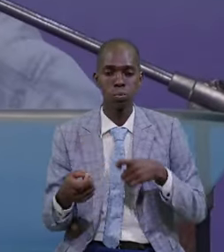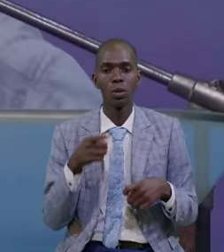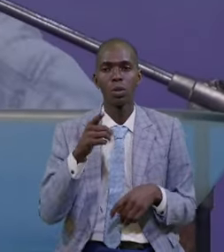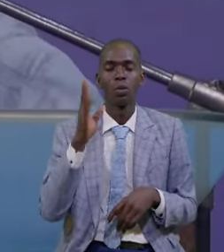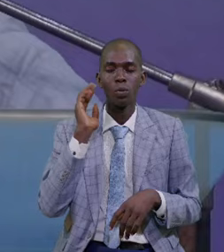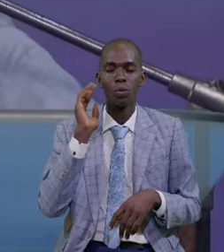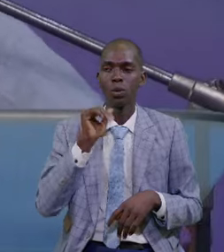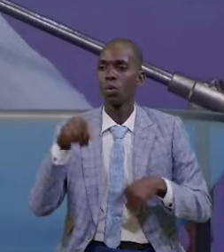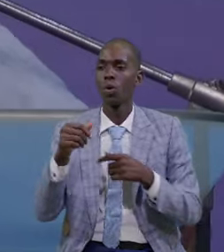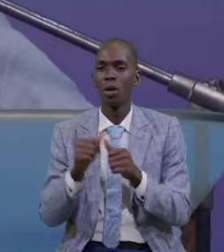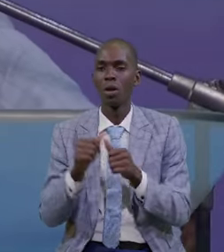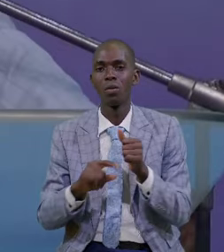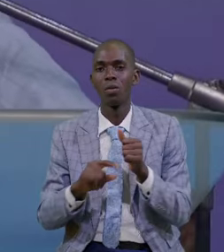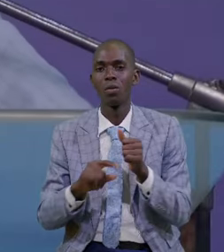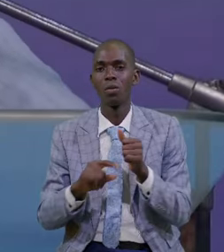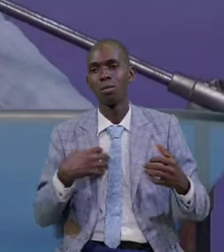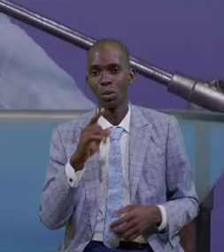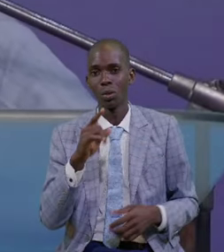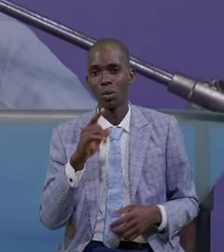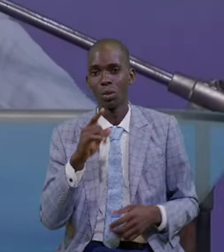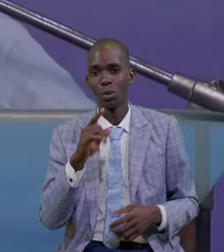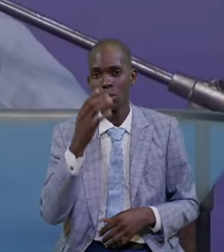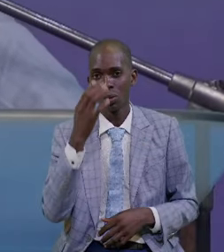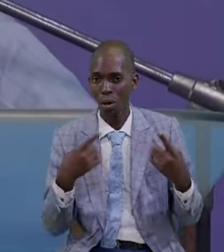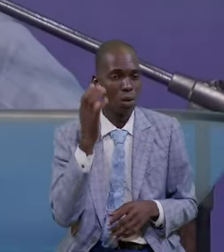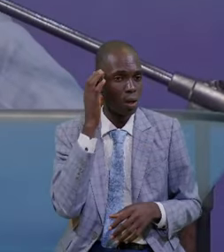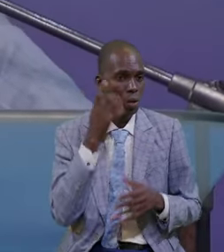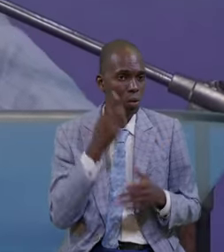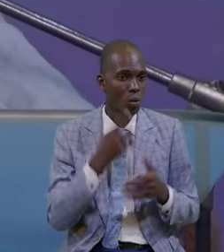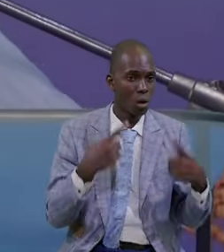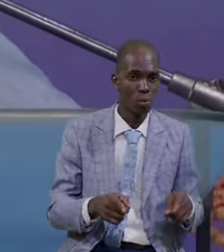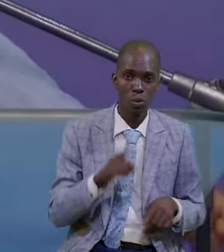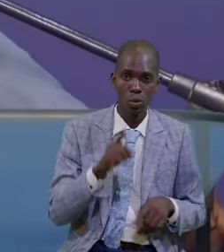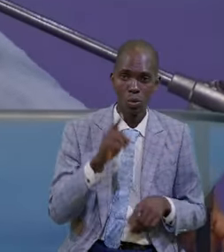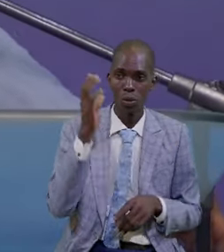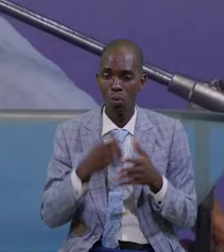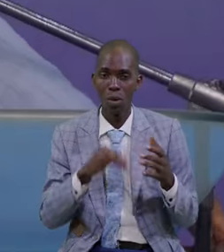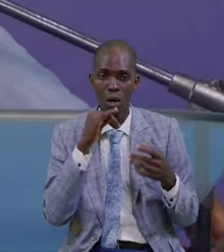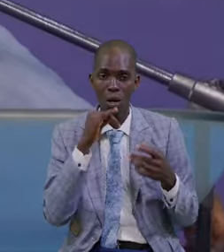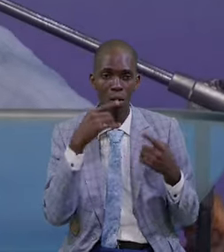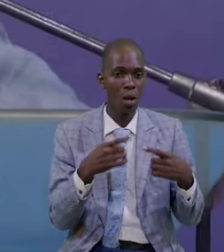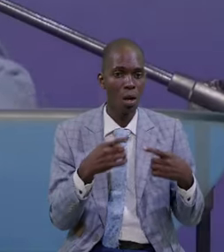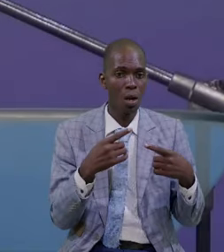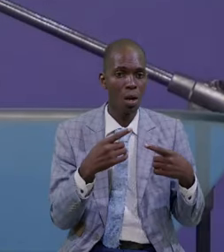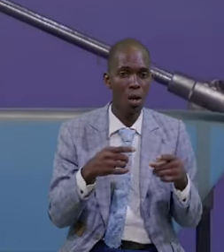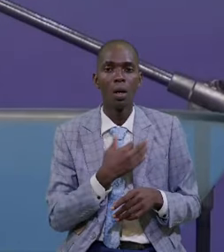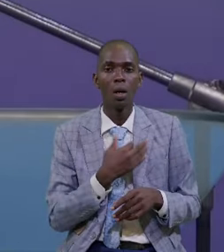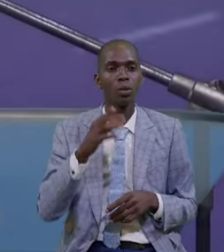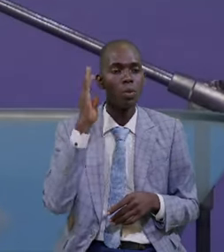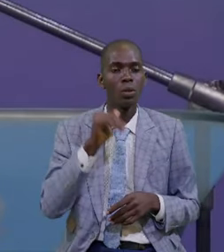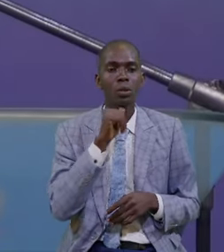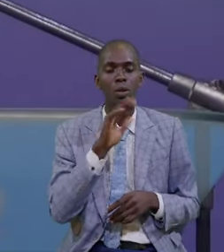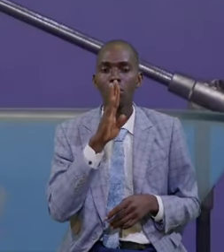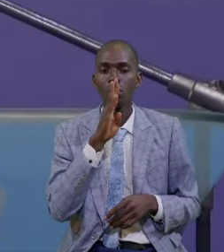about, did you hear what they're doing to me? Do you hear what is happening? And you'll not be looking for